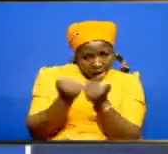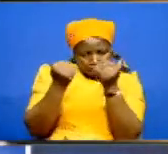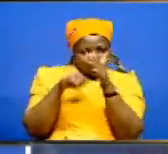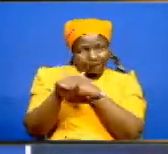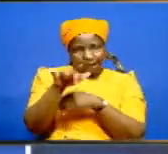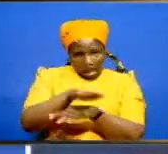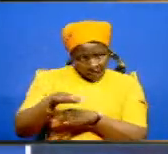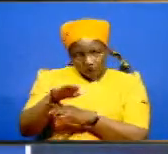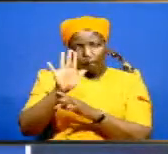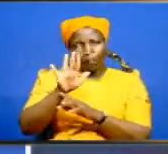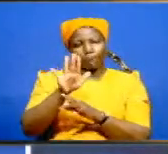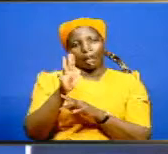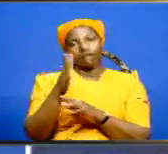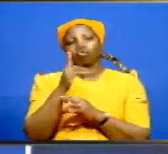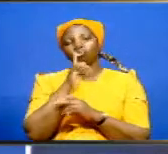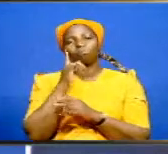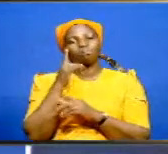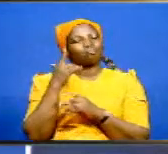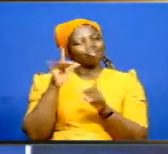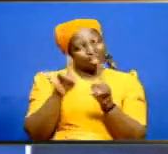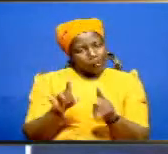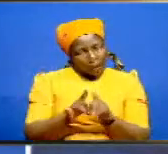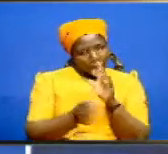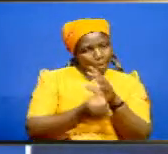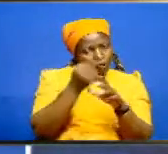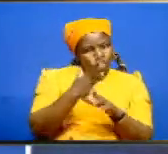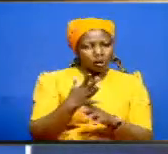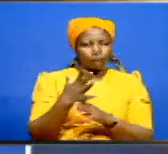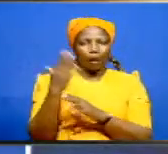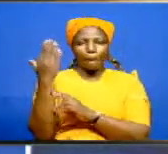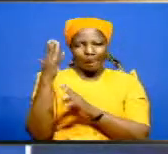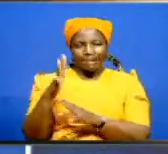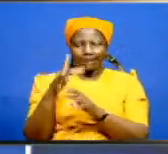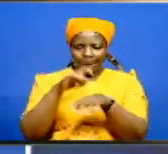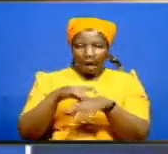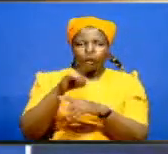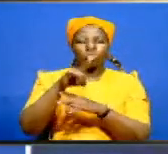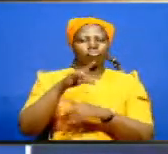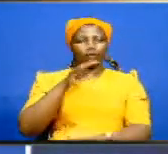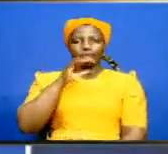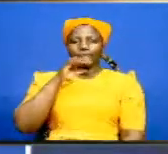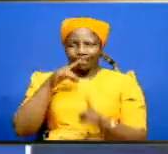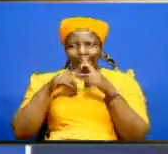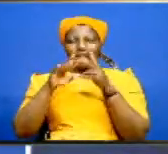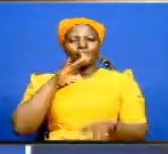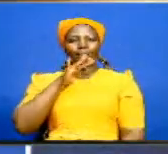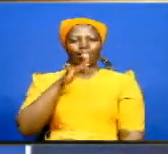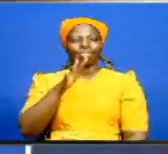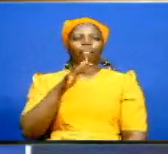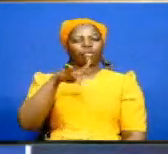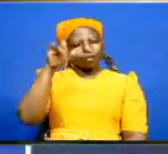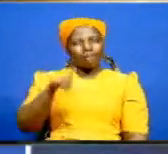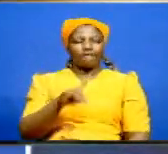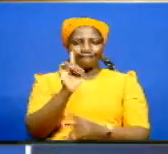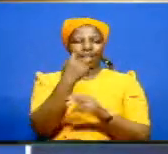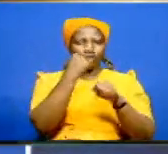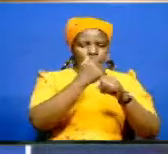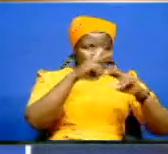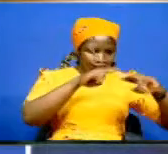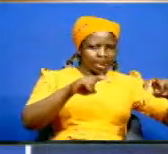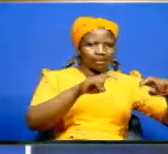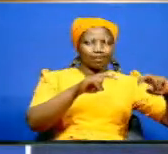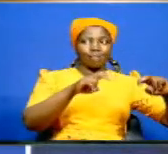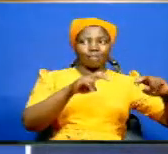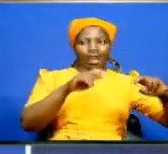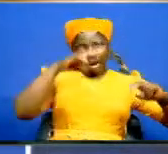So it means that, you know, as a producer, as a presenter there, when you open your mouth like this, you've got to do your research. A wise